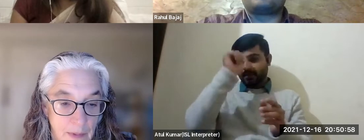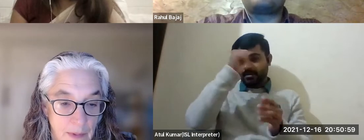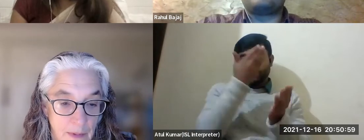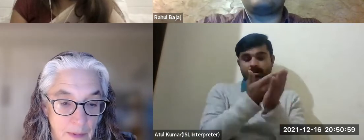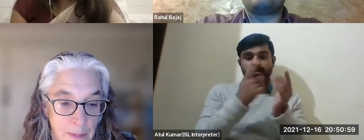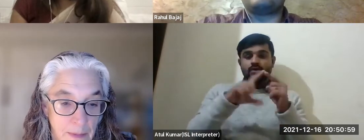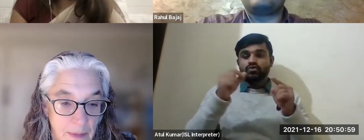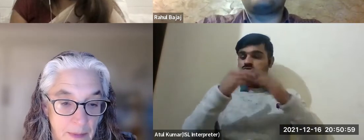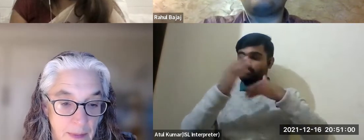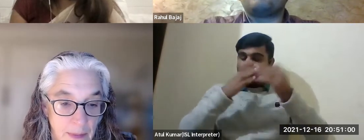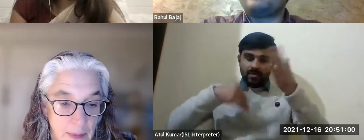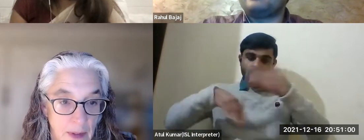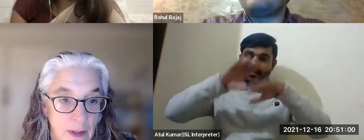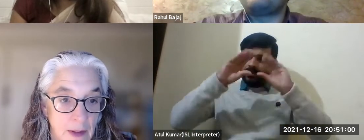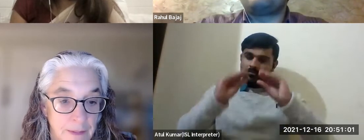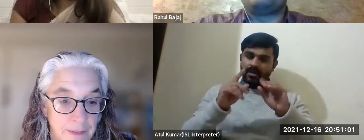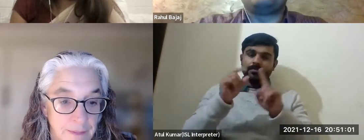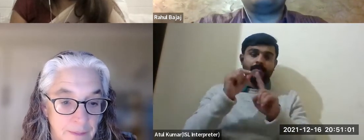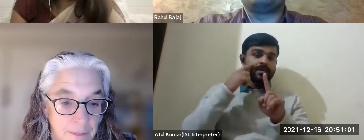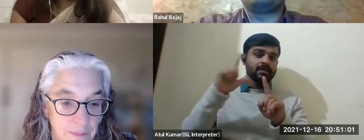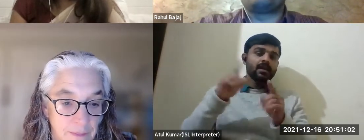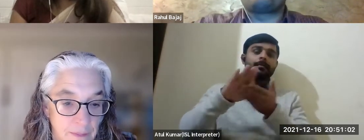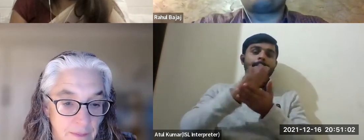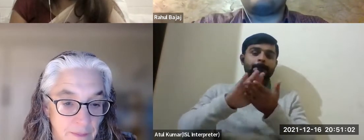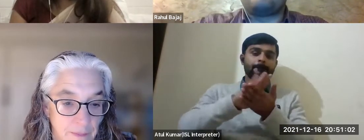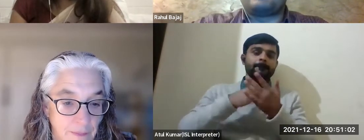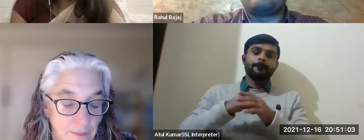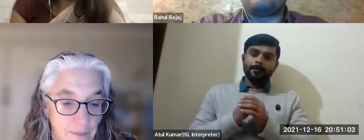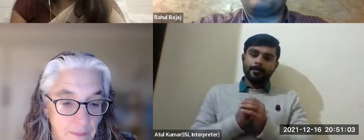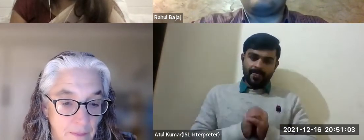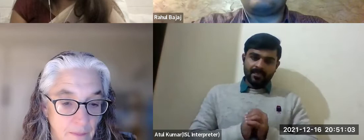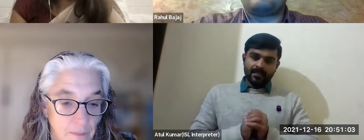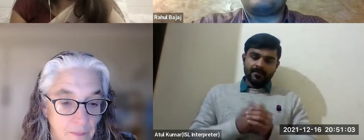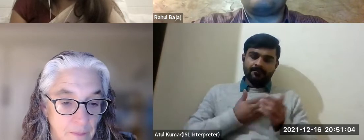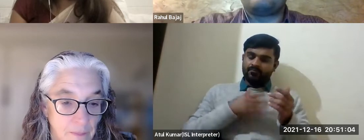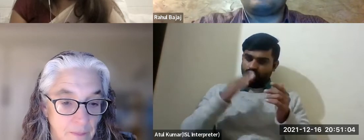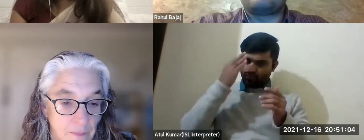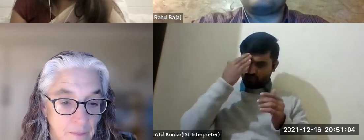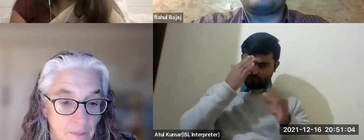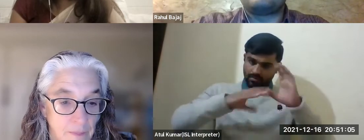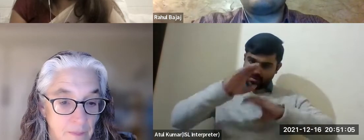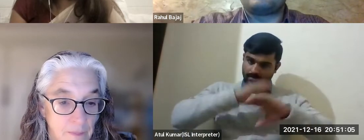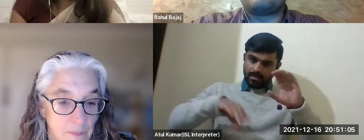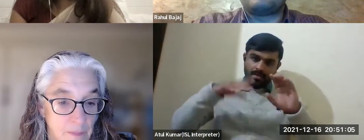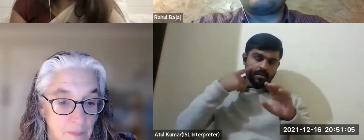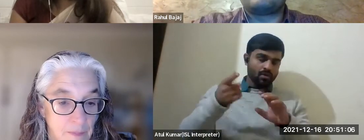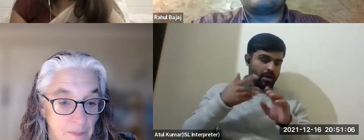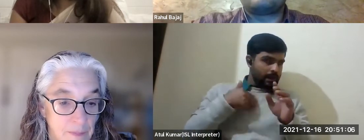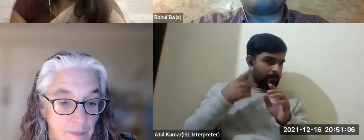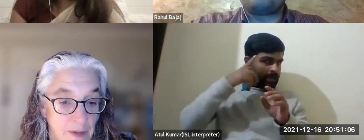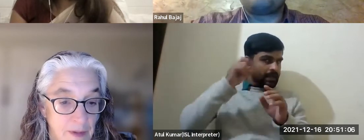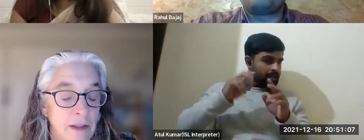for structured negotiation. So PILs is basically, are you familiar with the concept, or would you like me to give you a quick